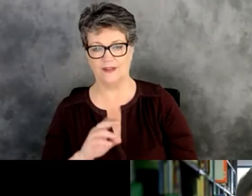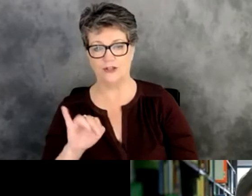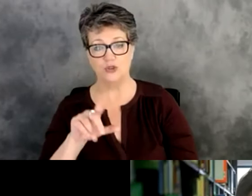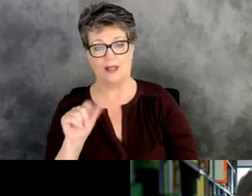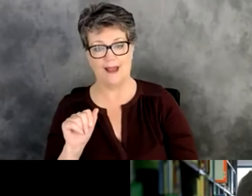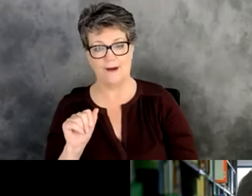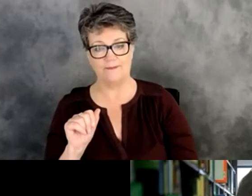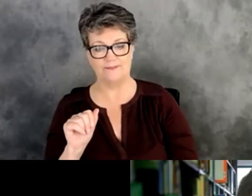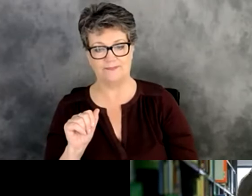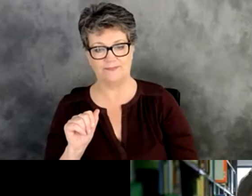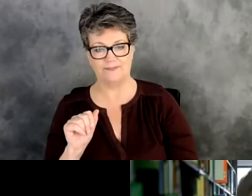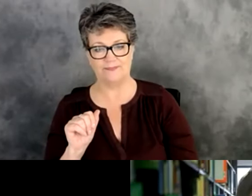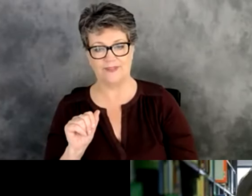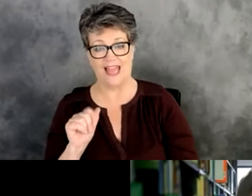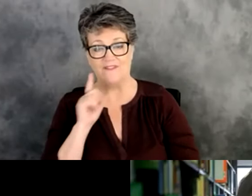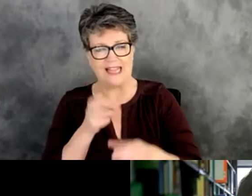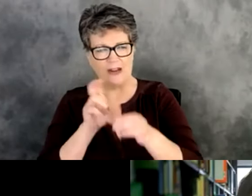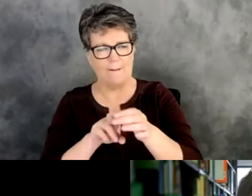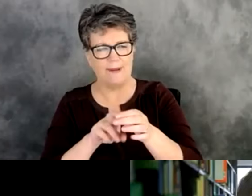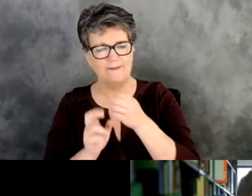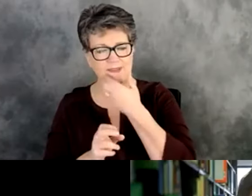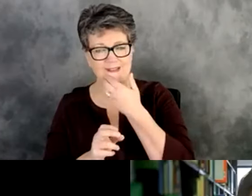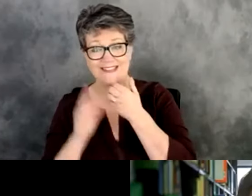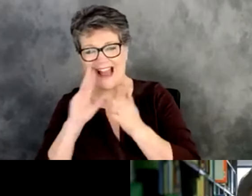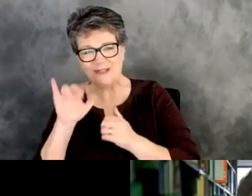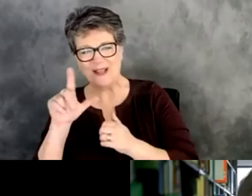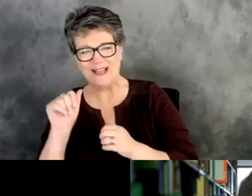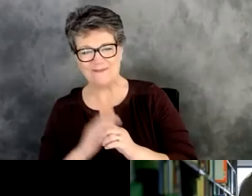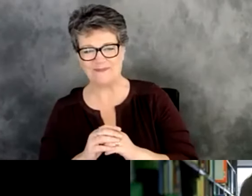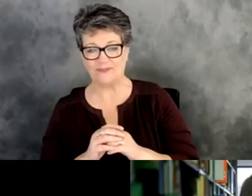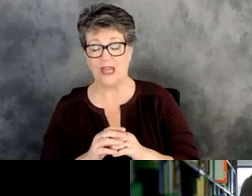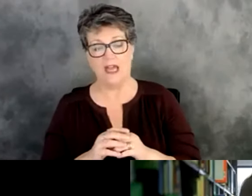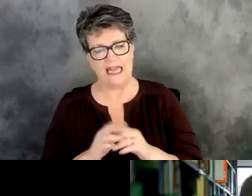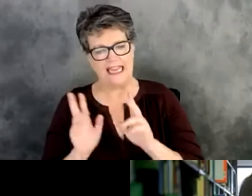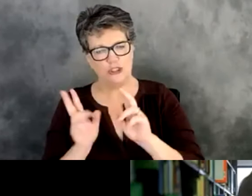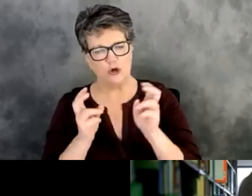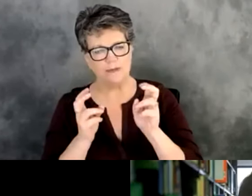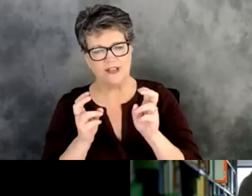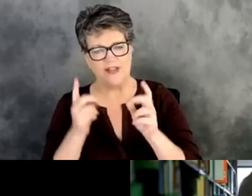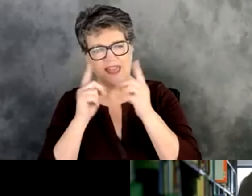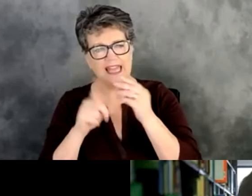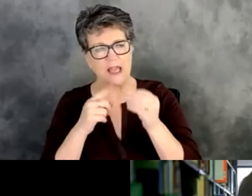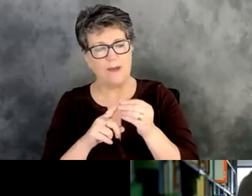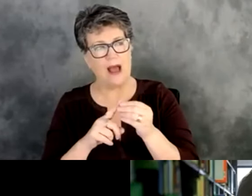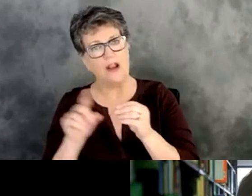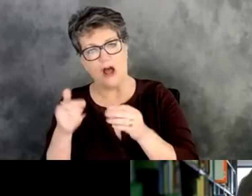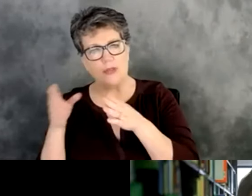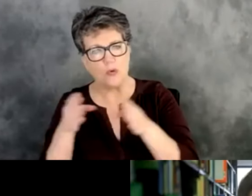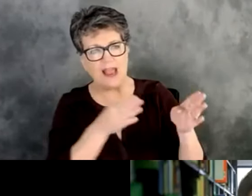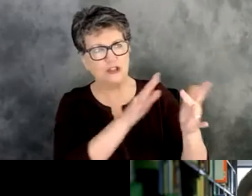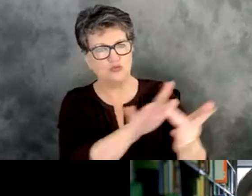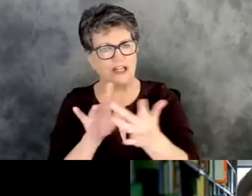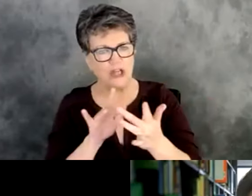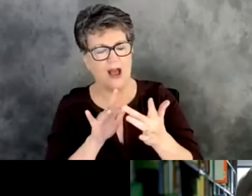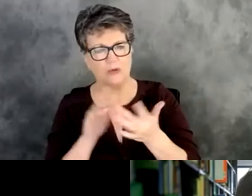And this is Julia, if I can hop in. Hi, Julia. In terms of thinking about maybe other avenues to reach out